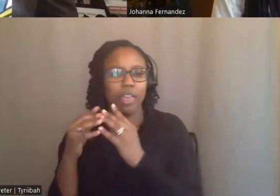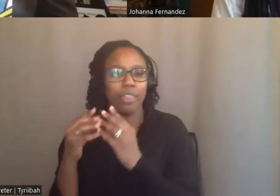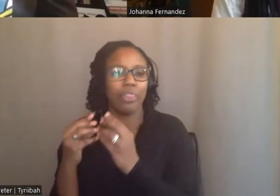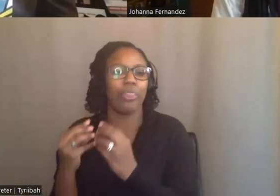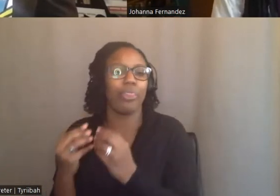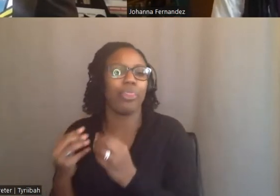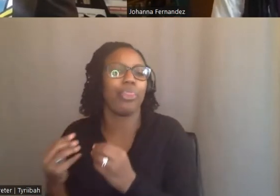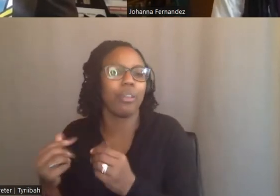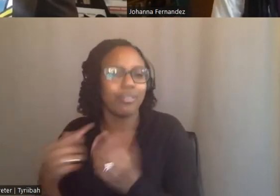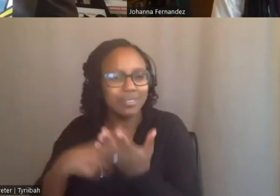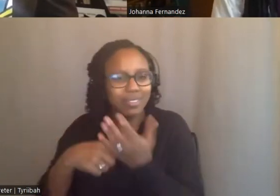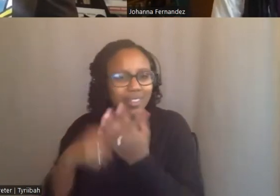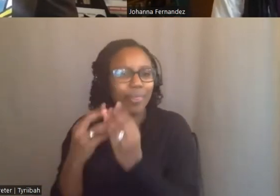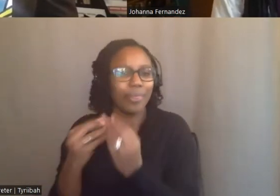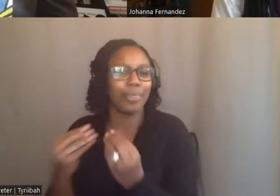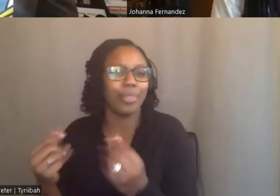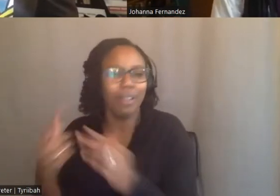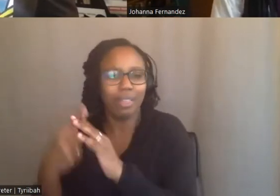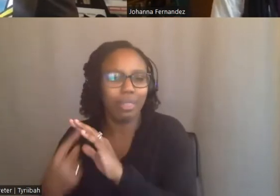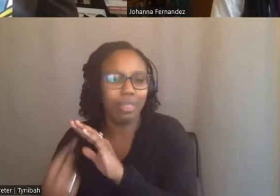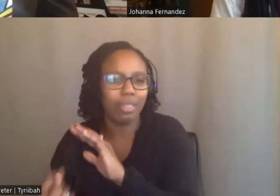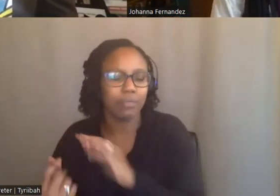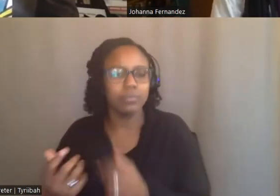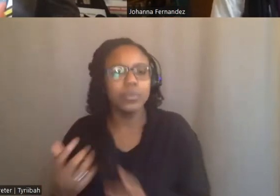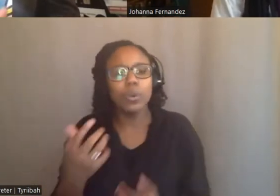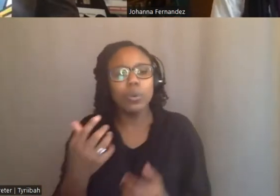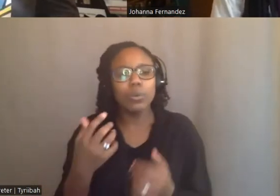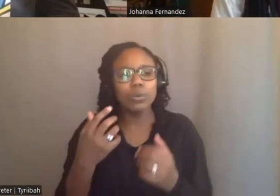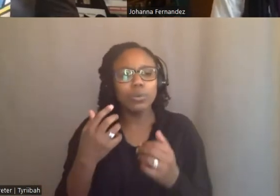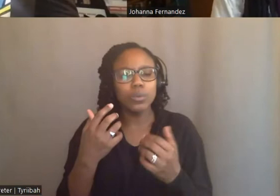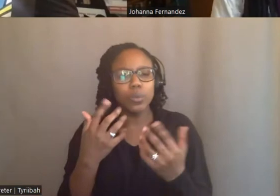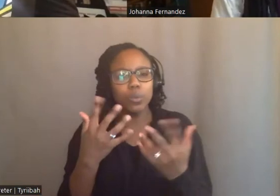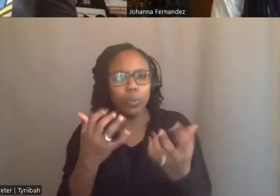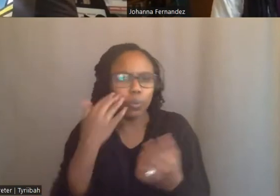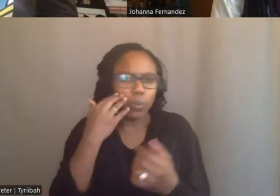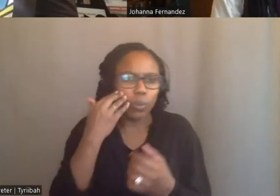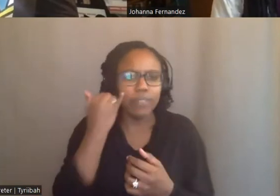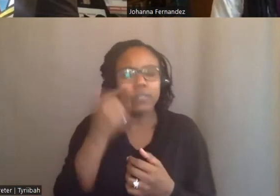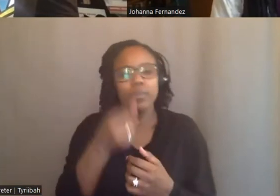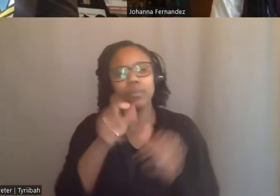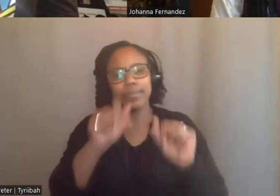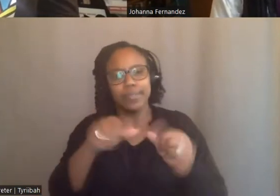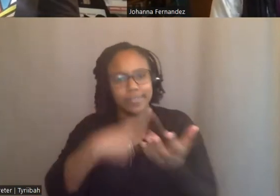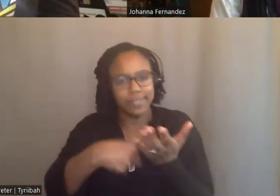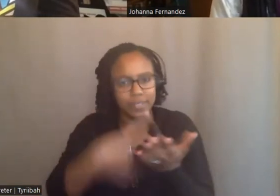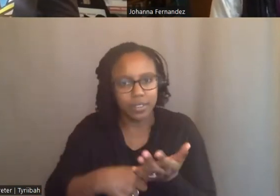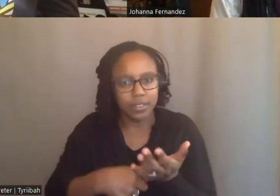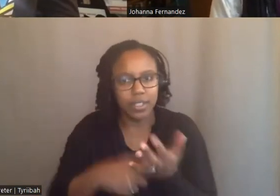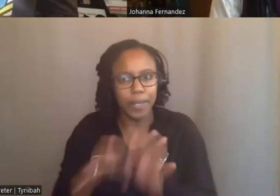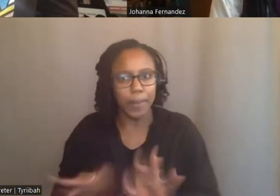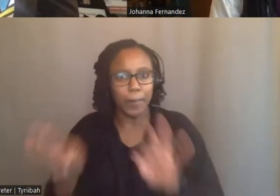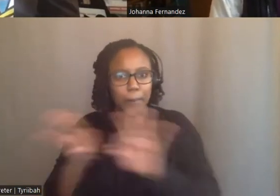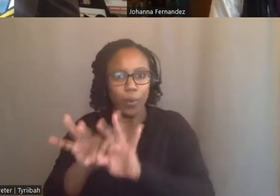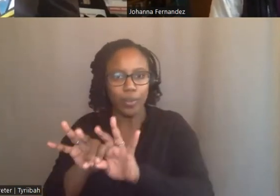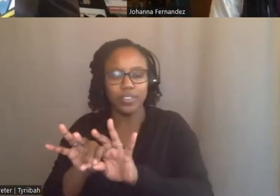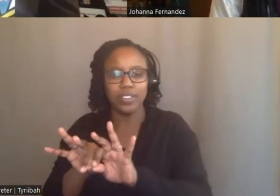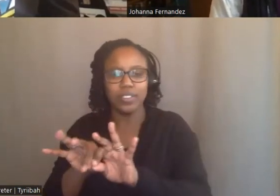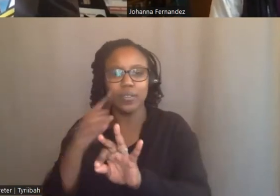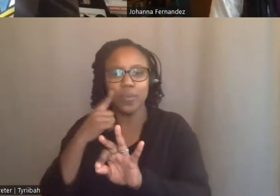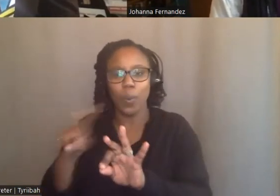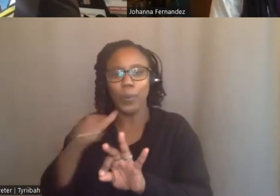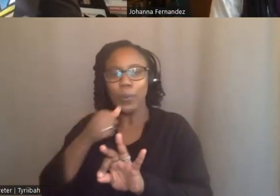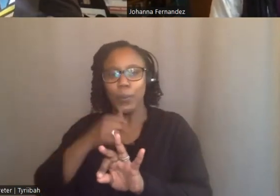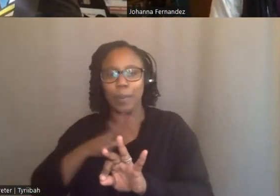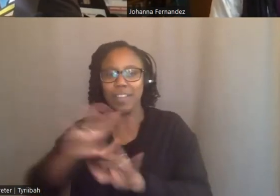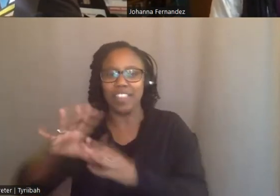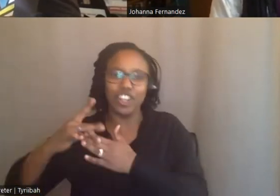you could just talk more about the important political leadership that women provided in the Young Lords, and also more about their